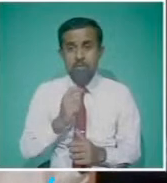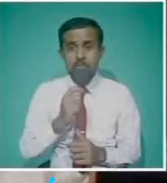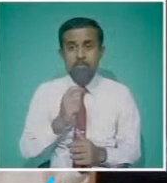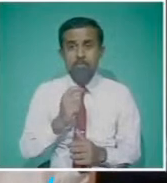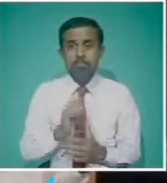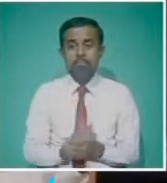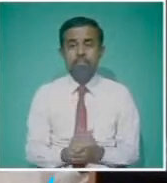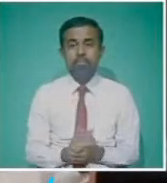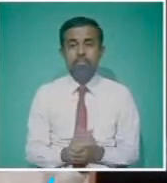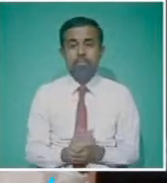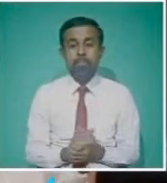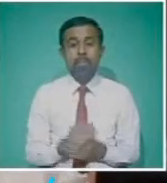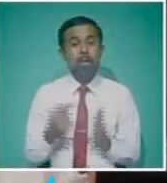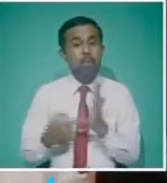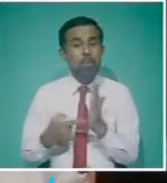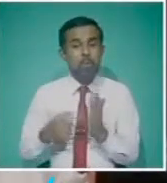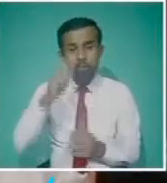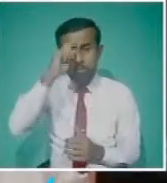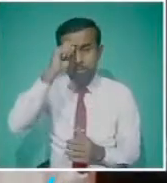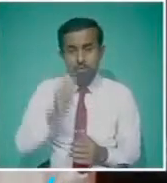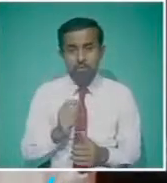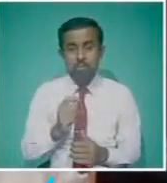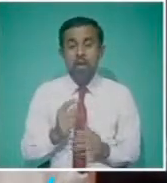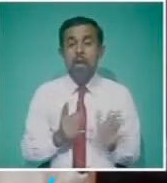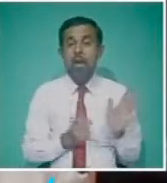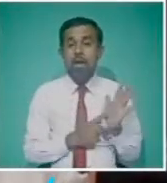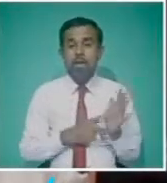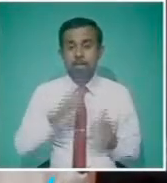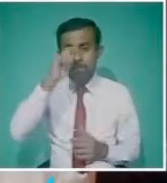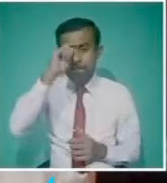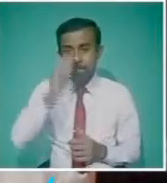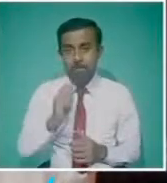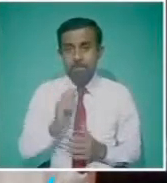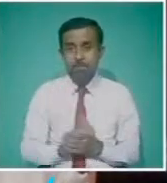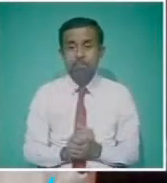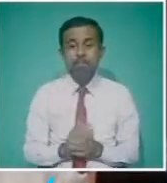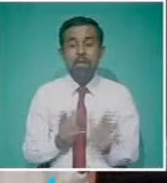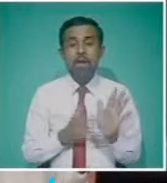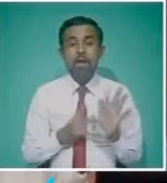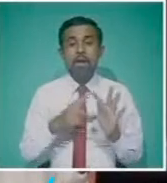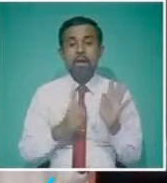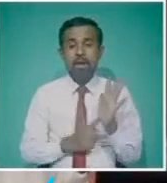Trudeau, Lester Pearson, Nelson Mandela,